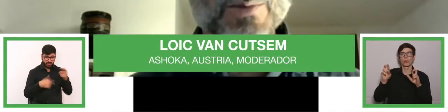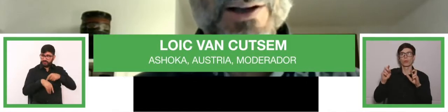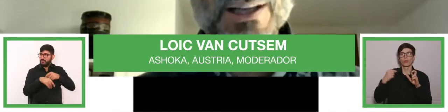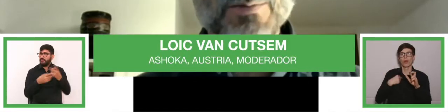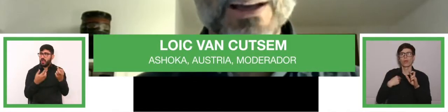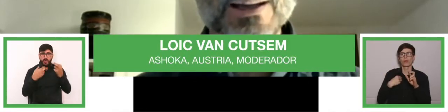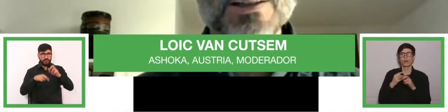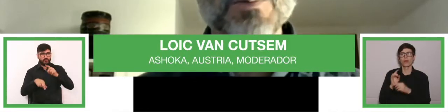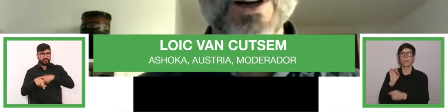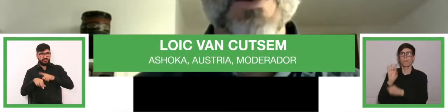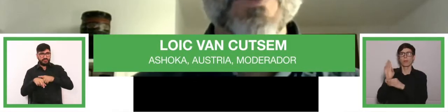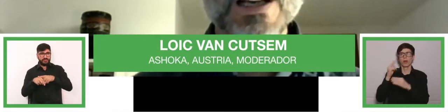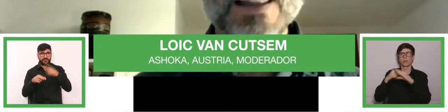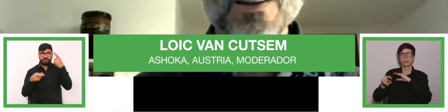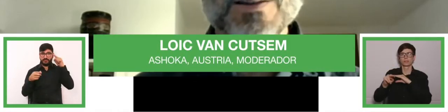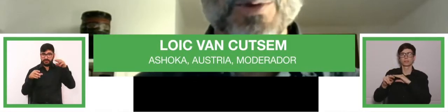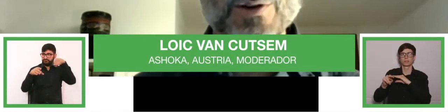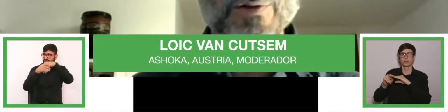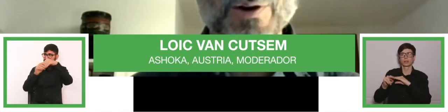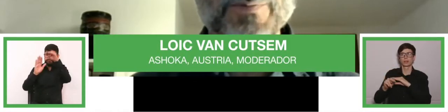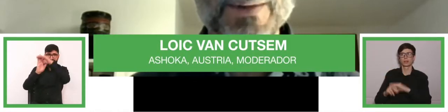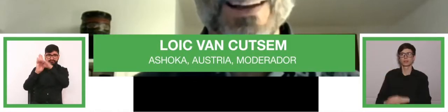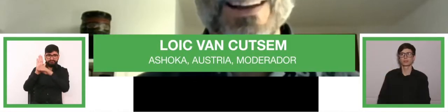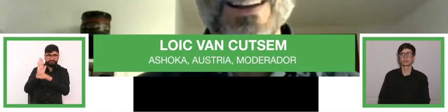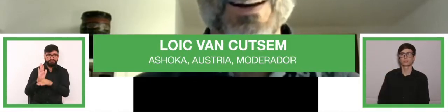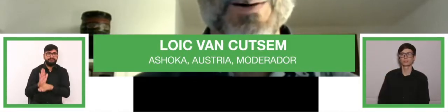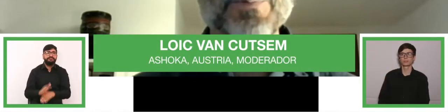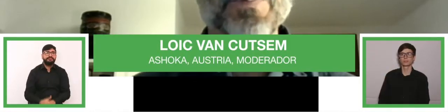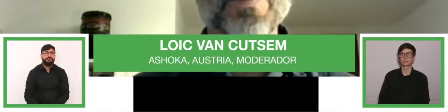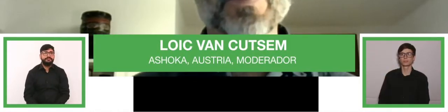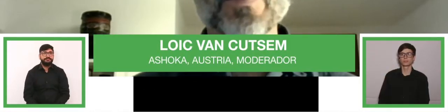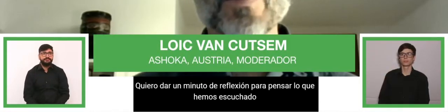look at their project page and perhaps fill in the support form.